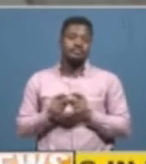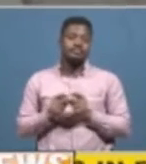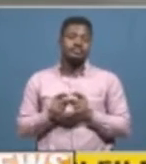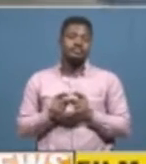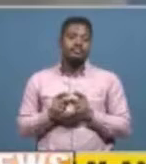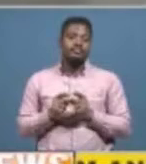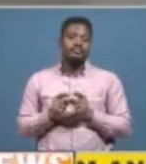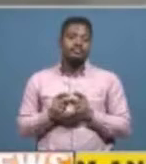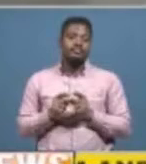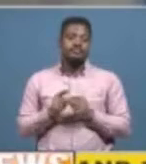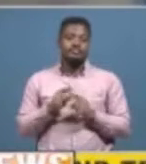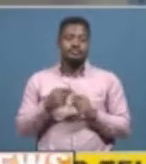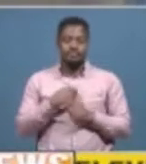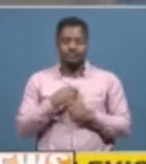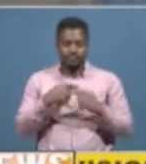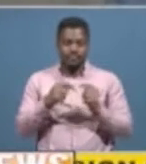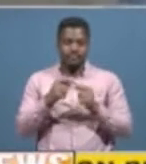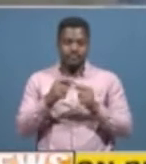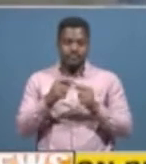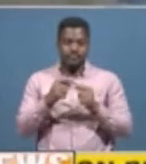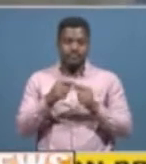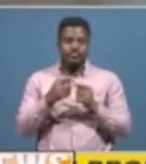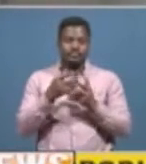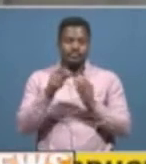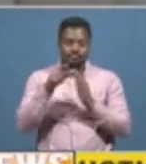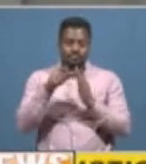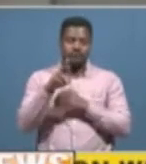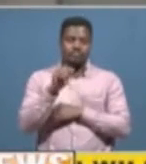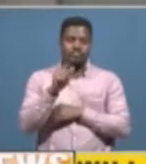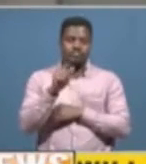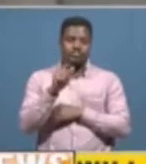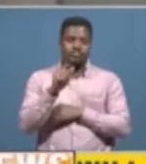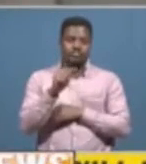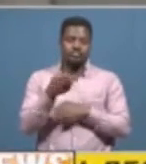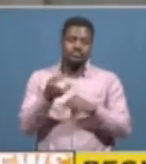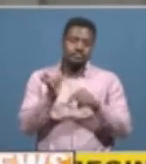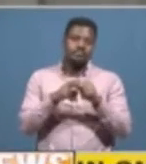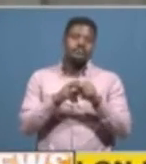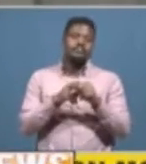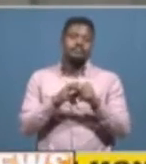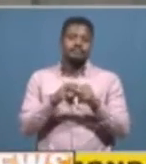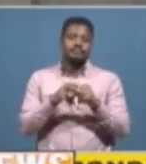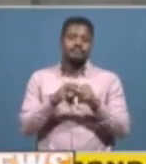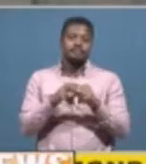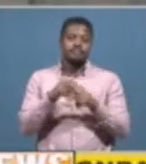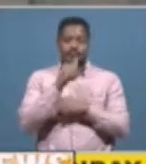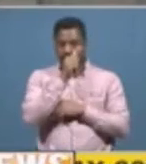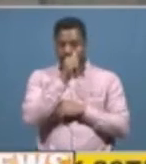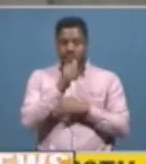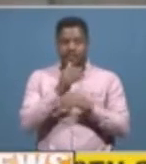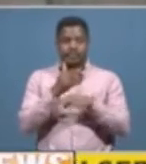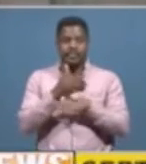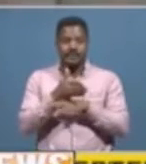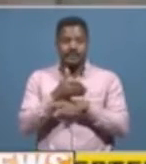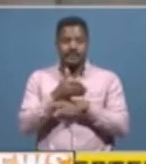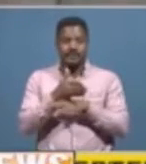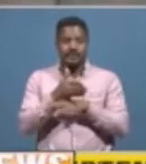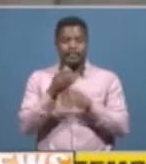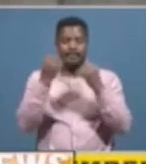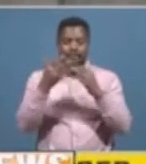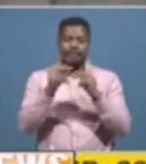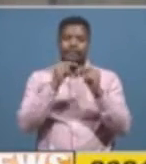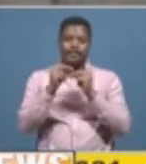But we settled on the relatively low rates of increments reluctantly after intense negotiations